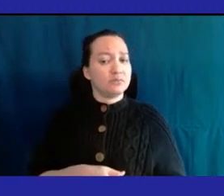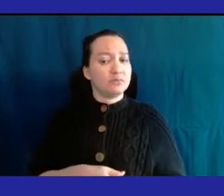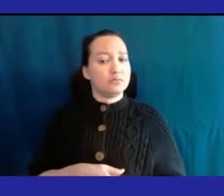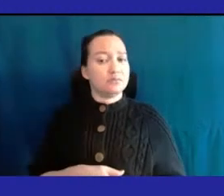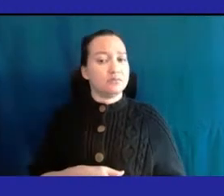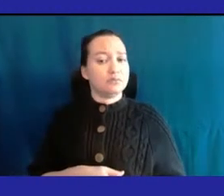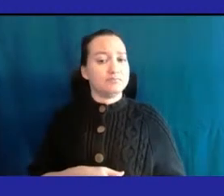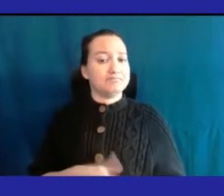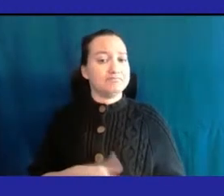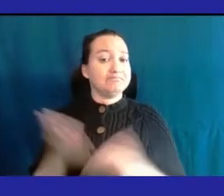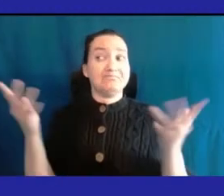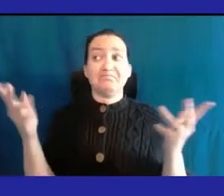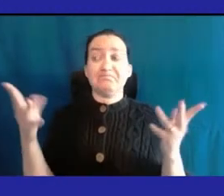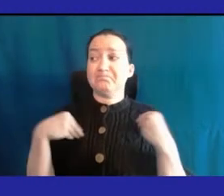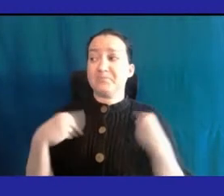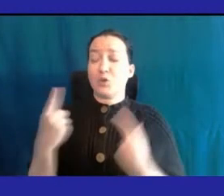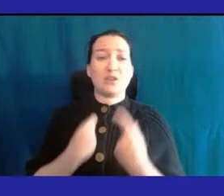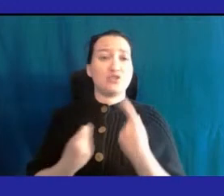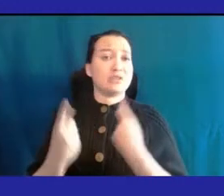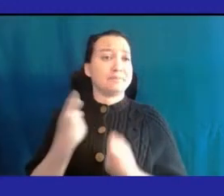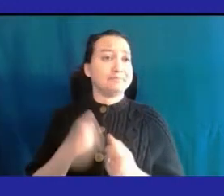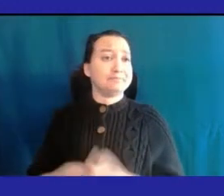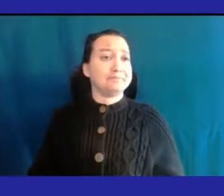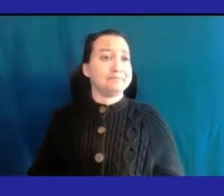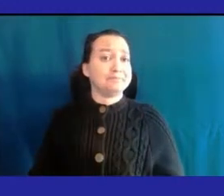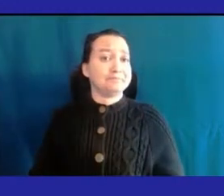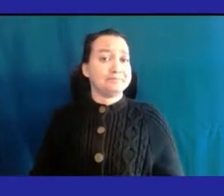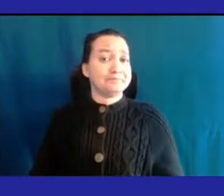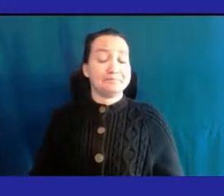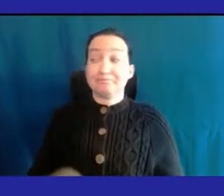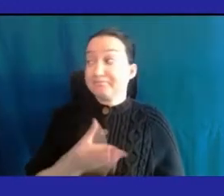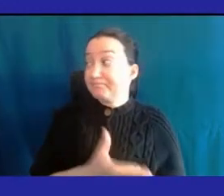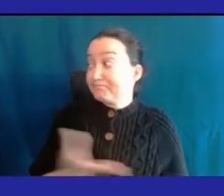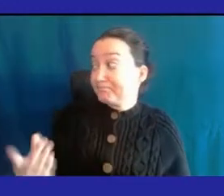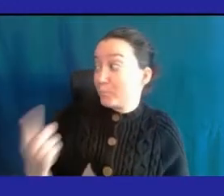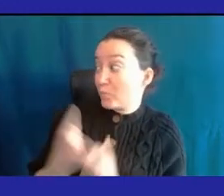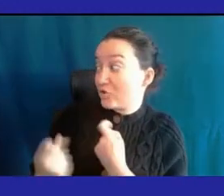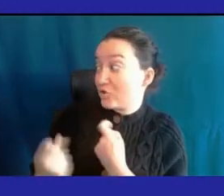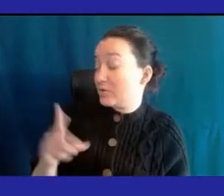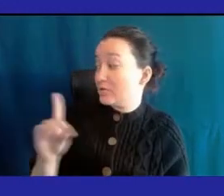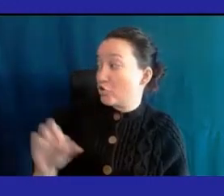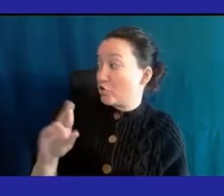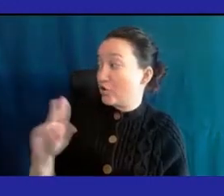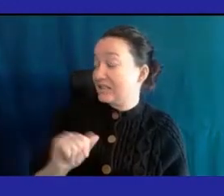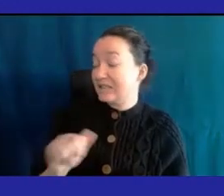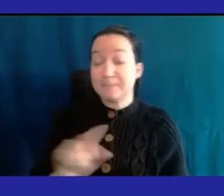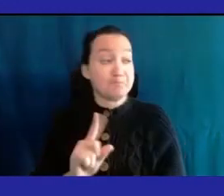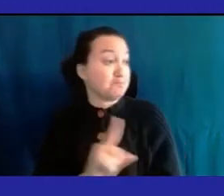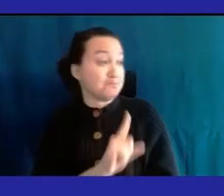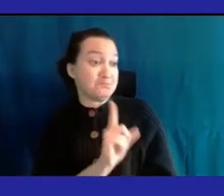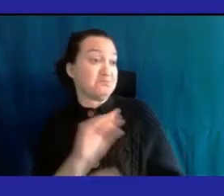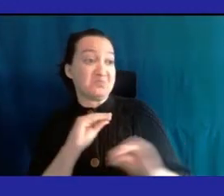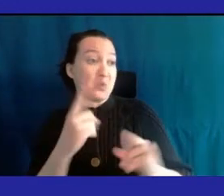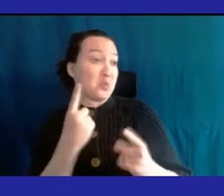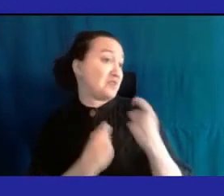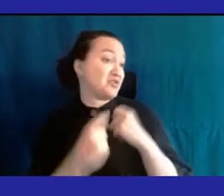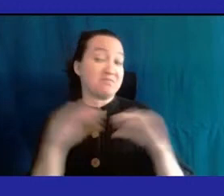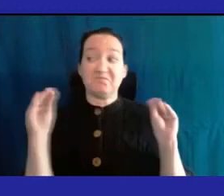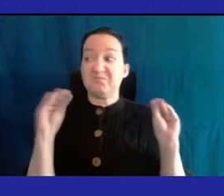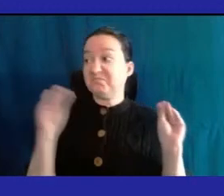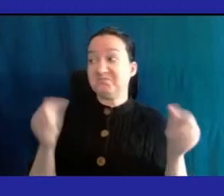And that's it. We'll take any questions. Any questions? Dr. Katz, any questions? No questions. No questions. I don't have any questions,